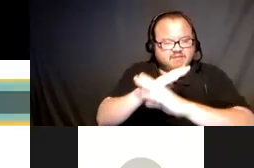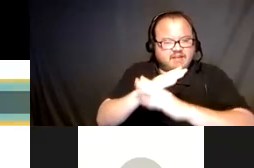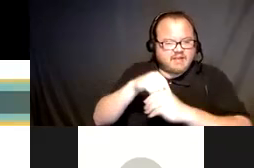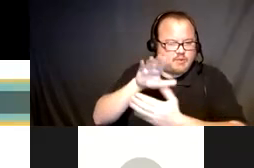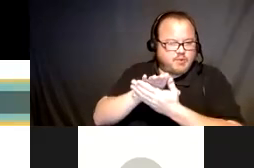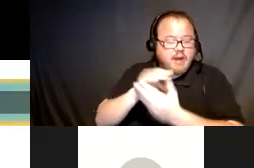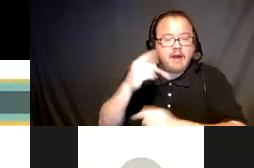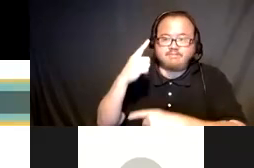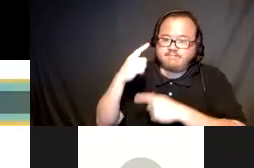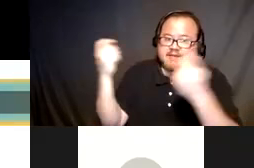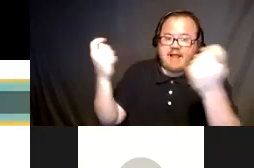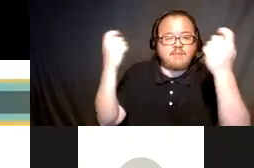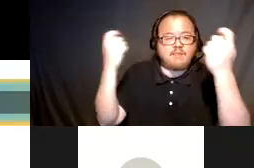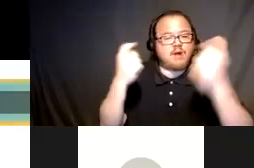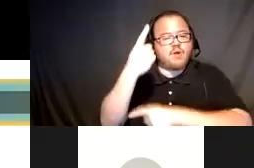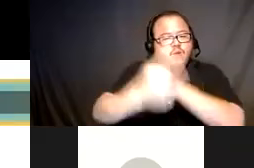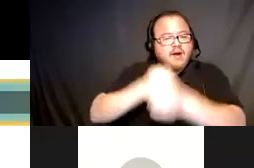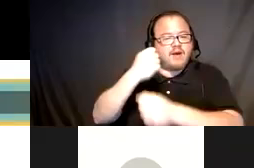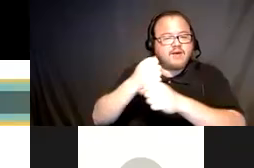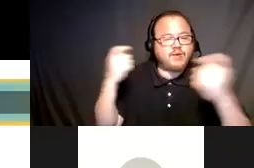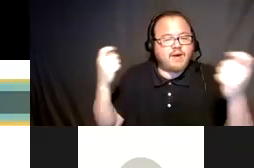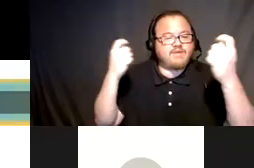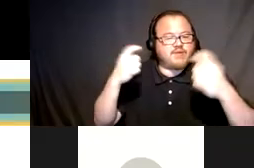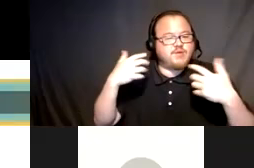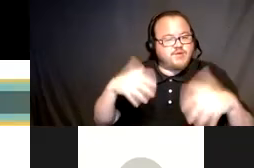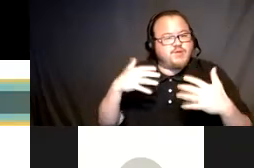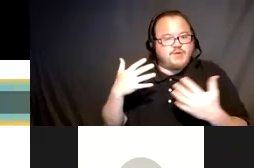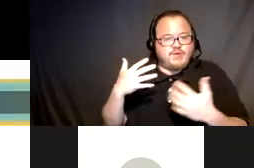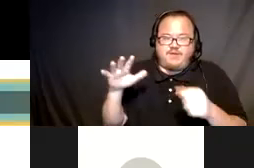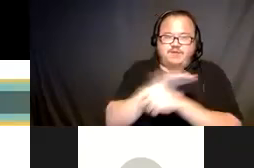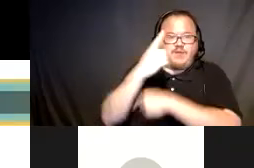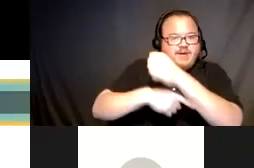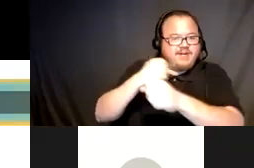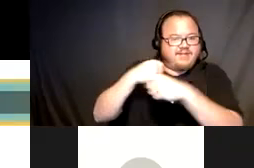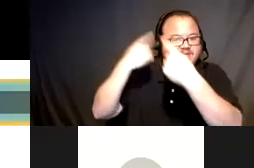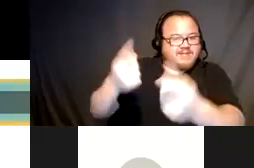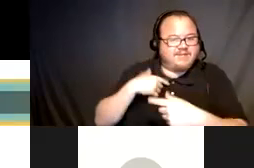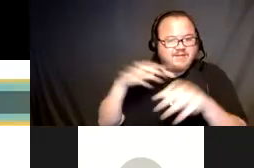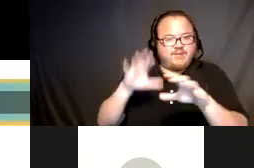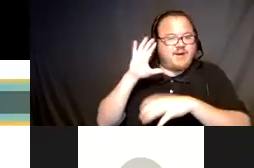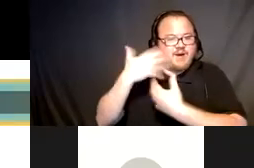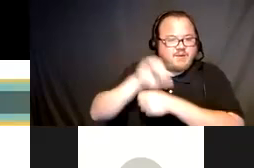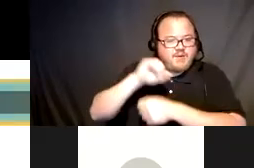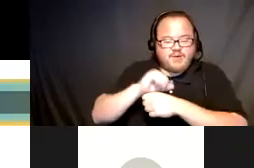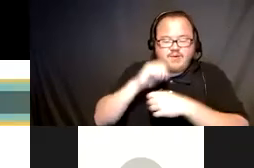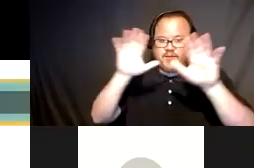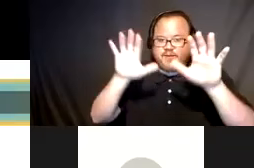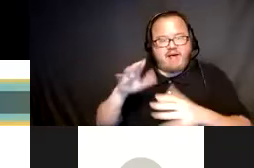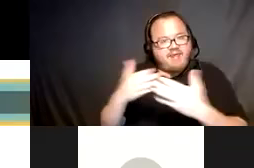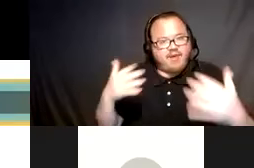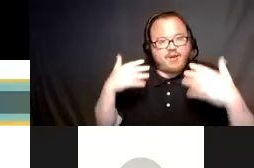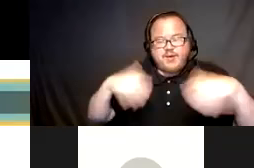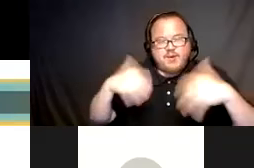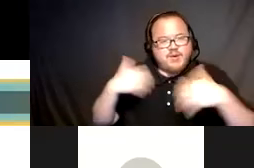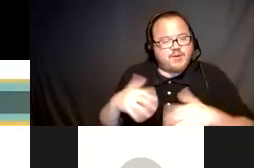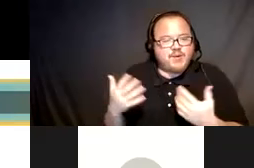1-year anniversary of this coalition. Unbelievable. It's been an entire year that we've been doing this work. We've done some amazing things. And so I